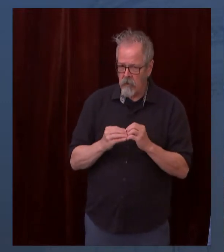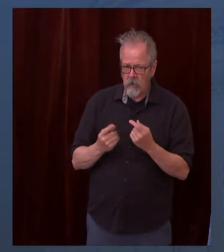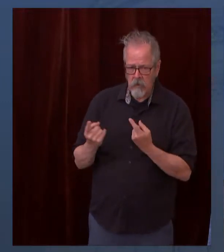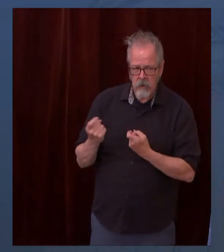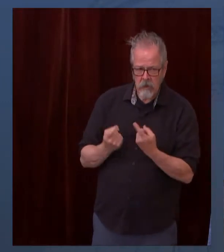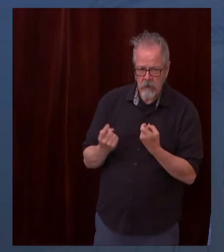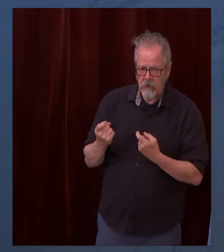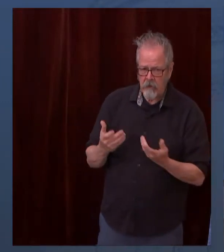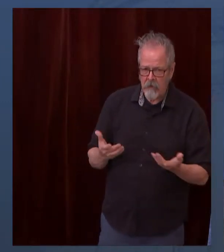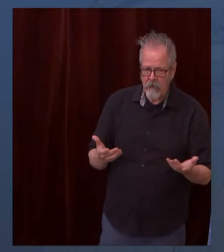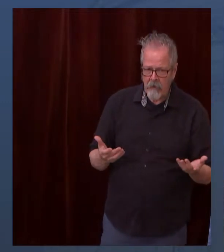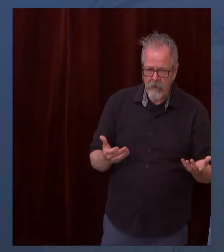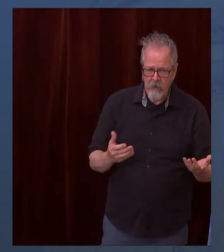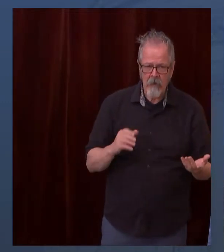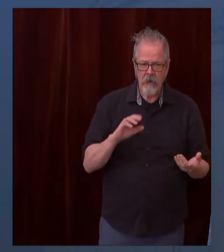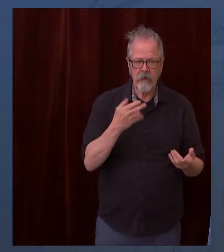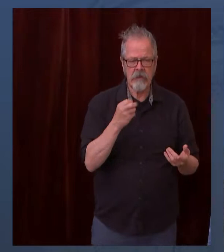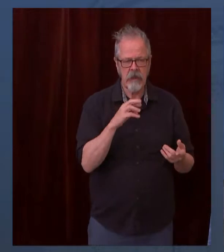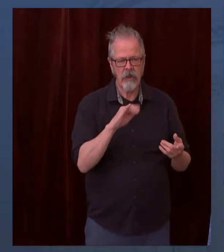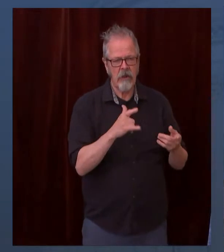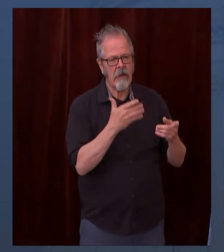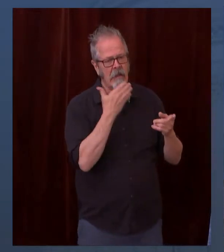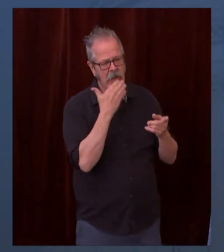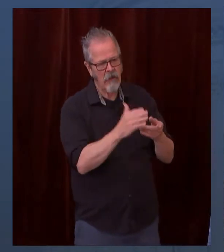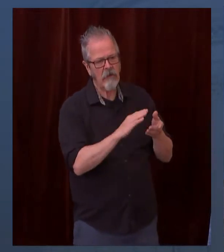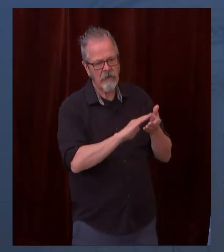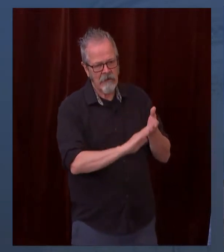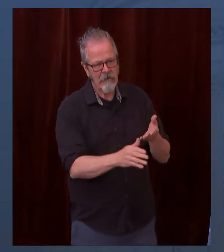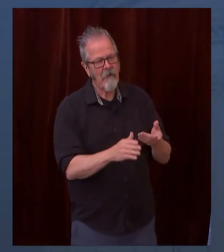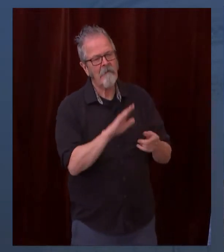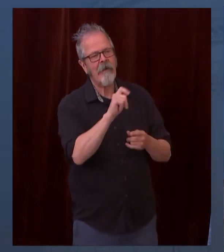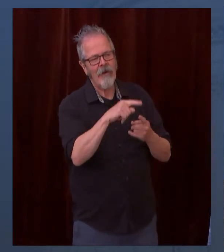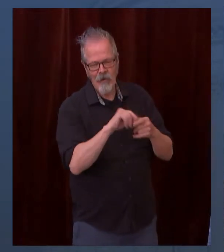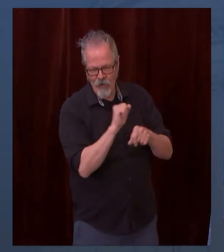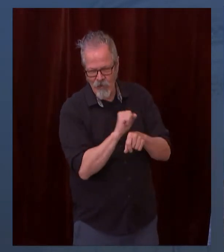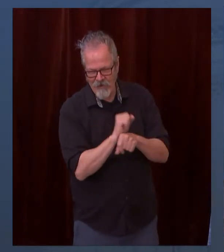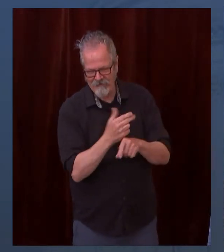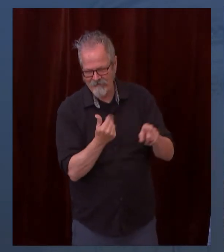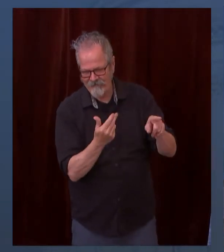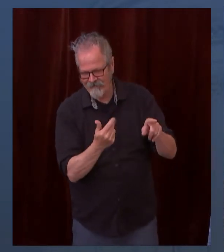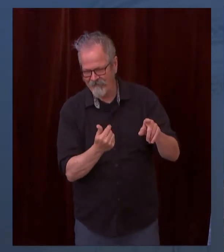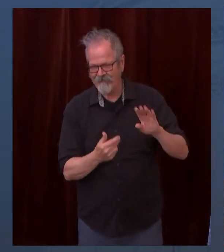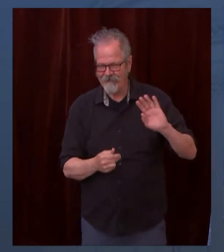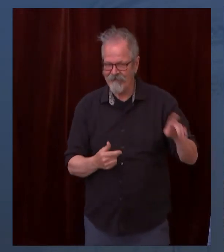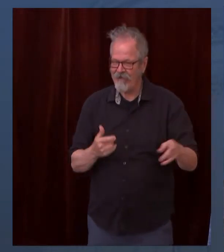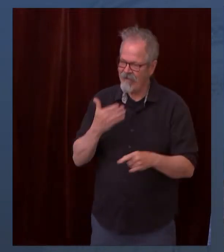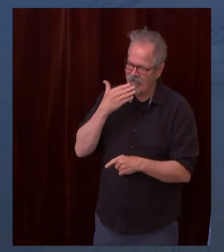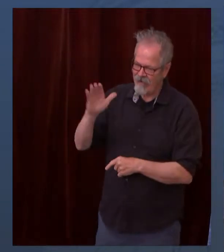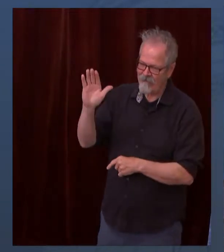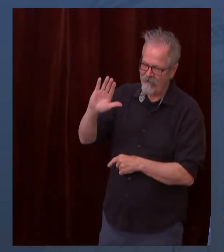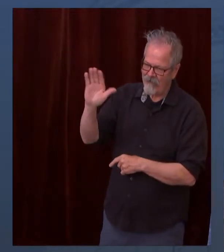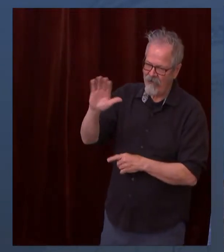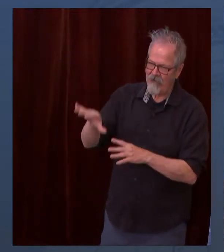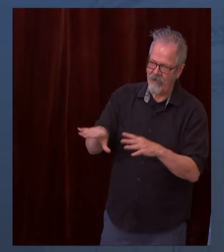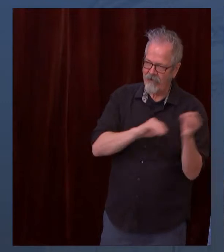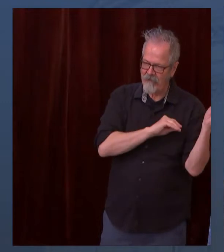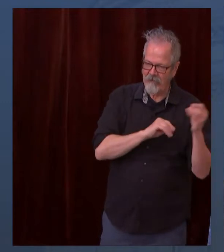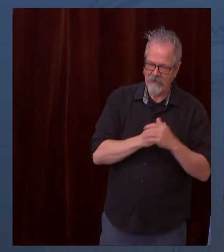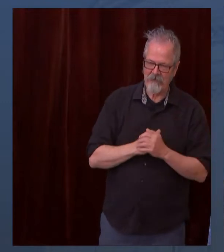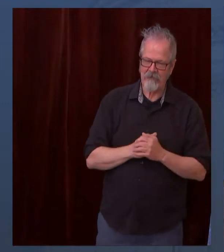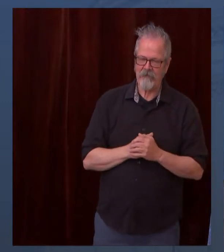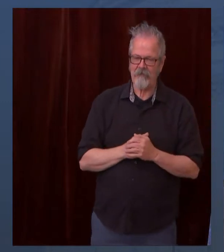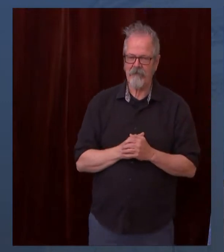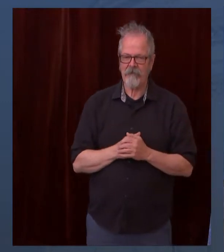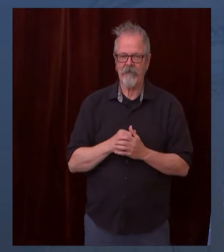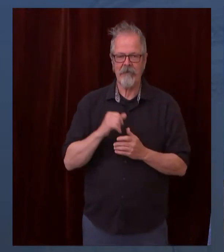Okay, Cheryl, thank you very much. I know you're going to get back to work. And Thank you, sir. Thanks for doing that. We'll see you. Thank you so much.